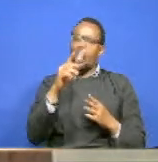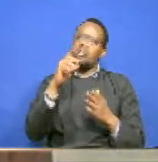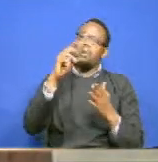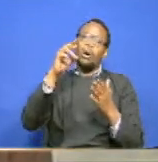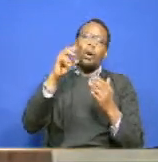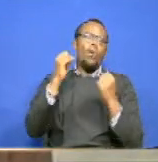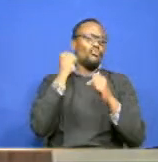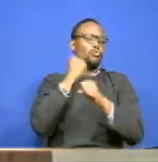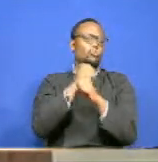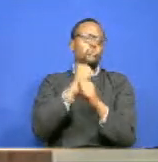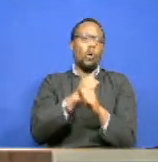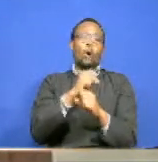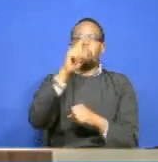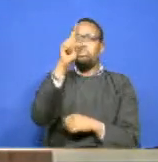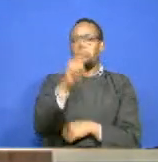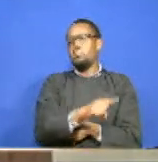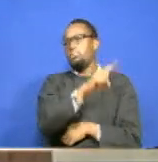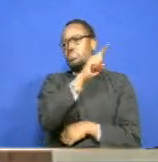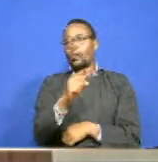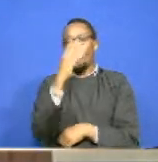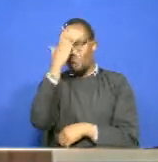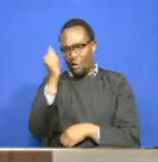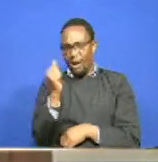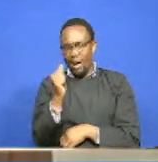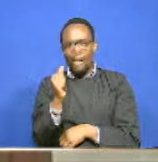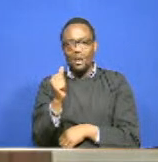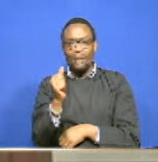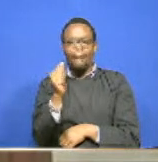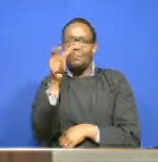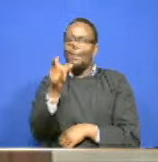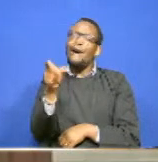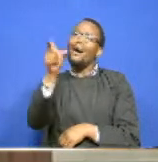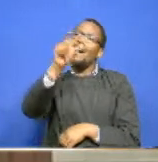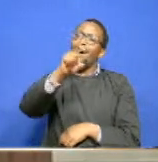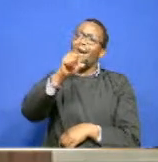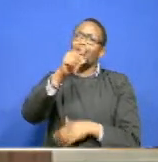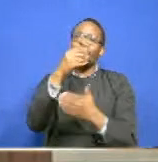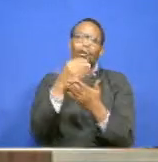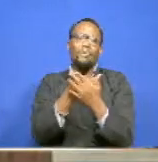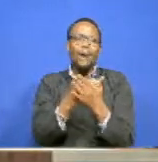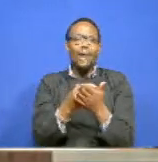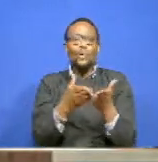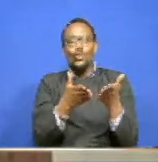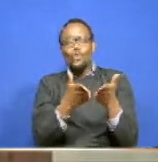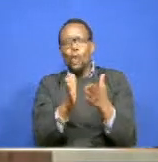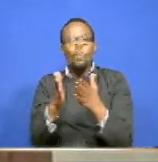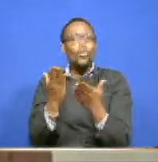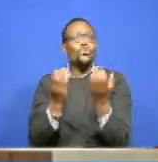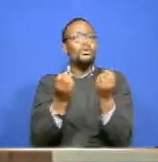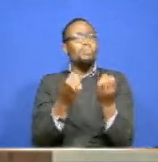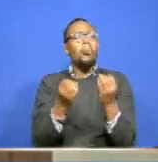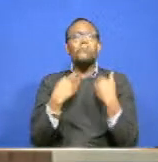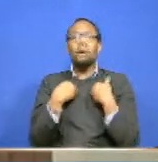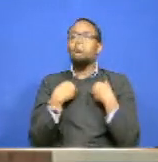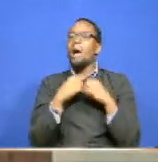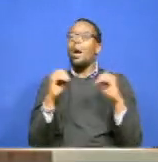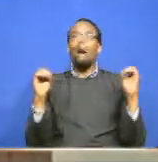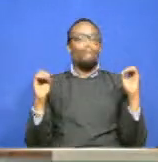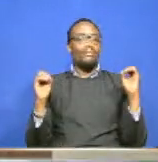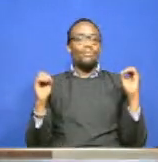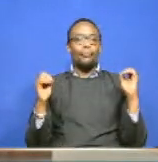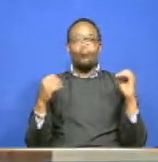profession because there is no additional or there is no many opportunities in serving God. But let me